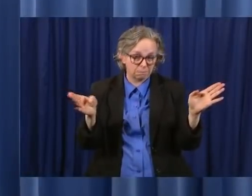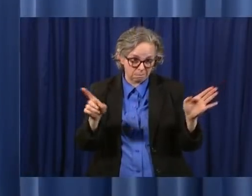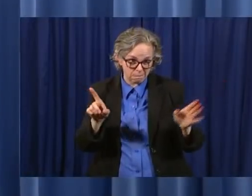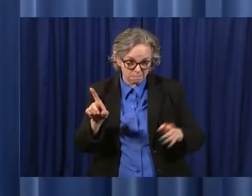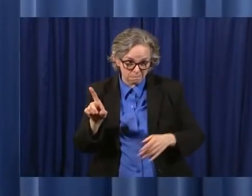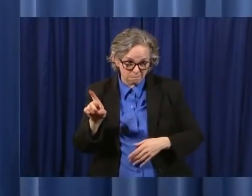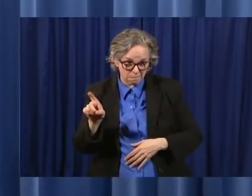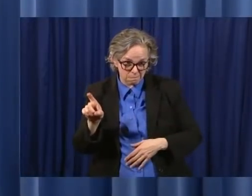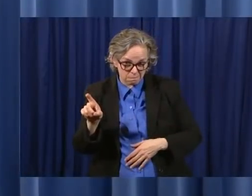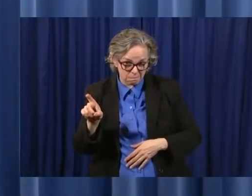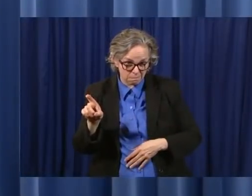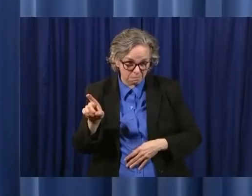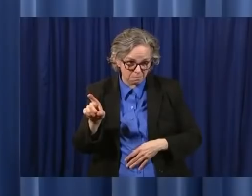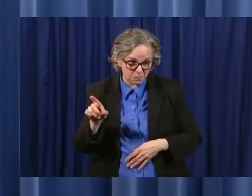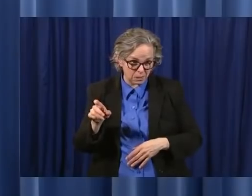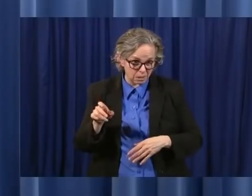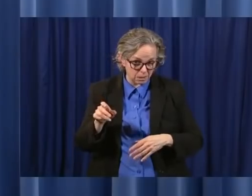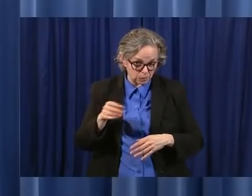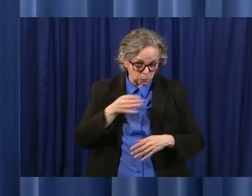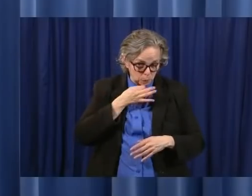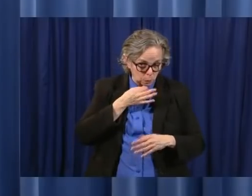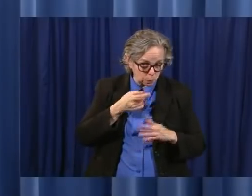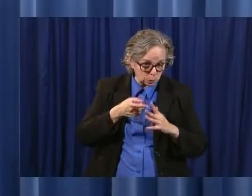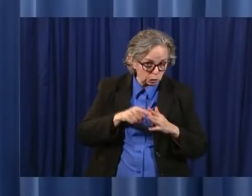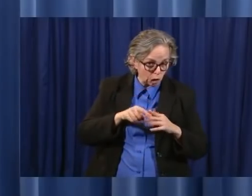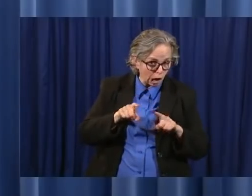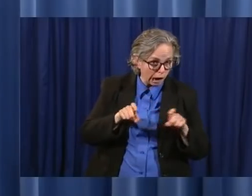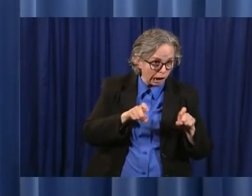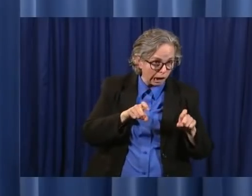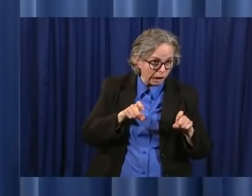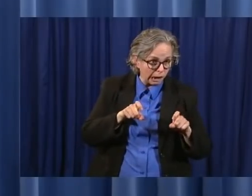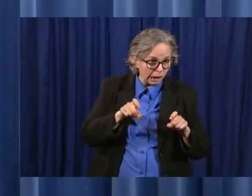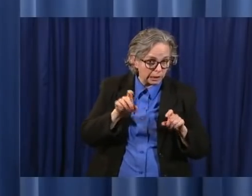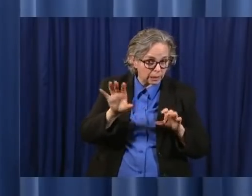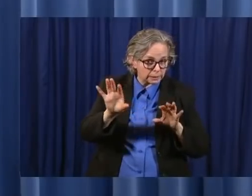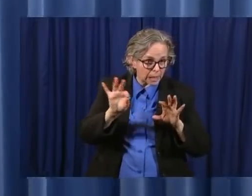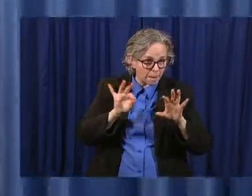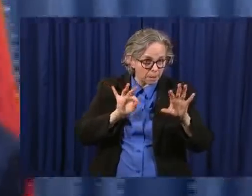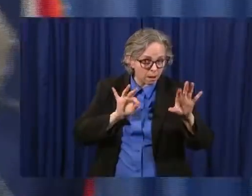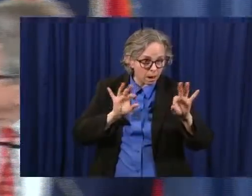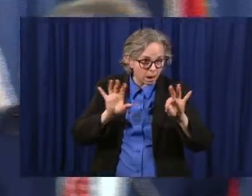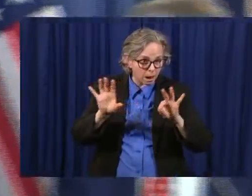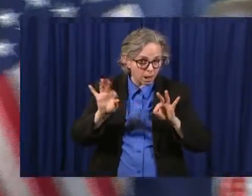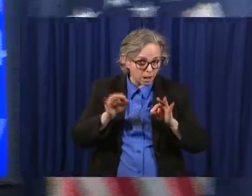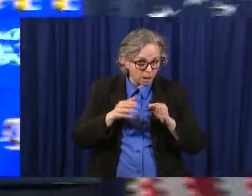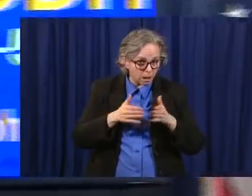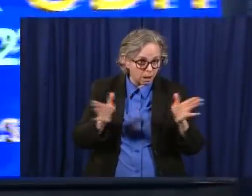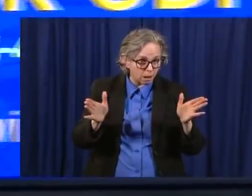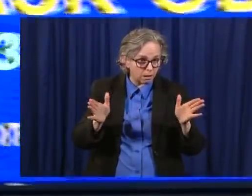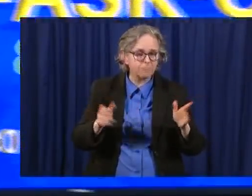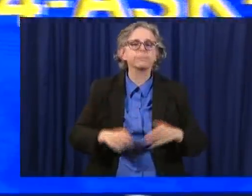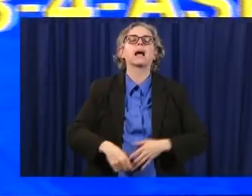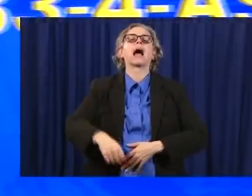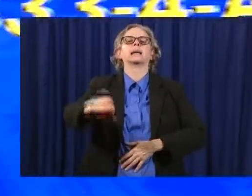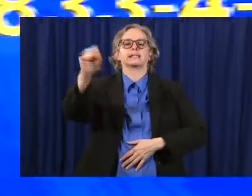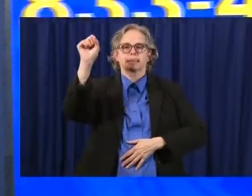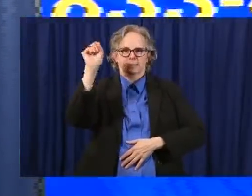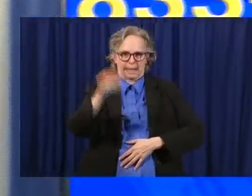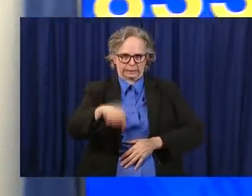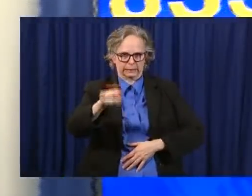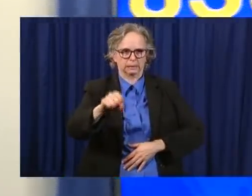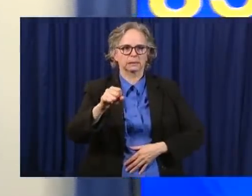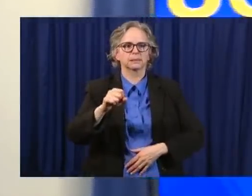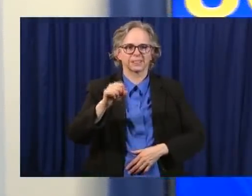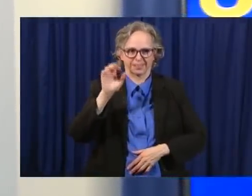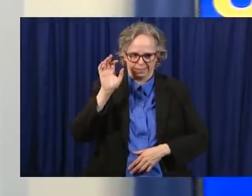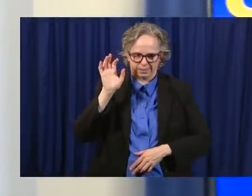start fairly soon to go out and sample the general population. Yes, and that's that's what I spoke of